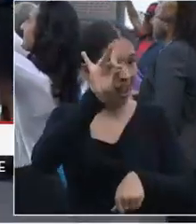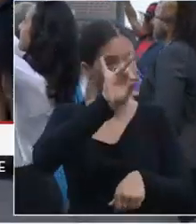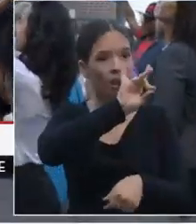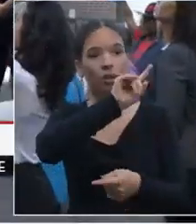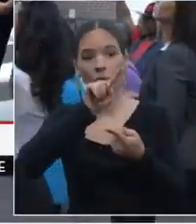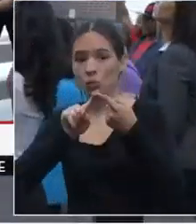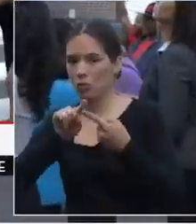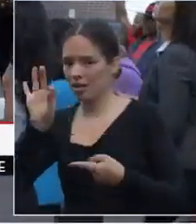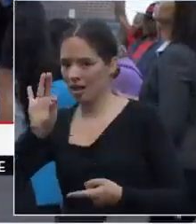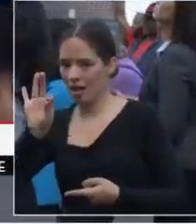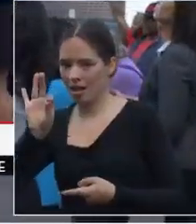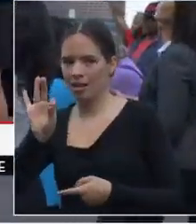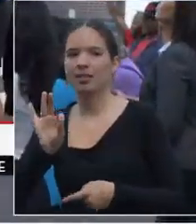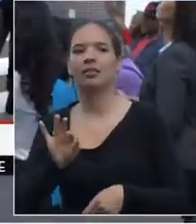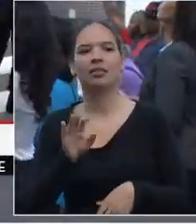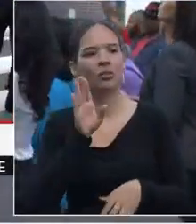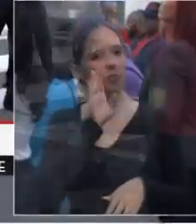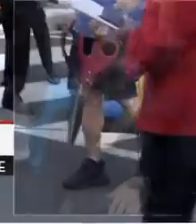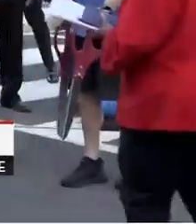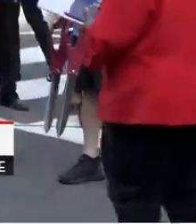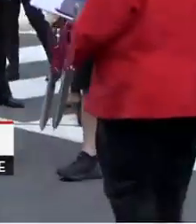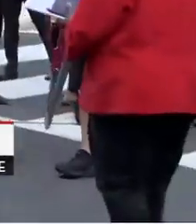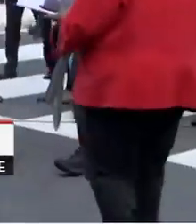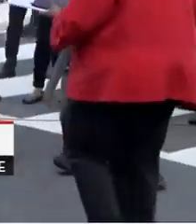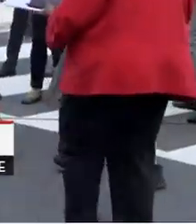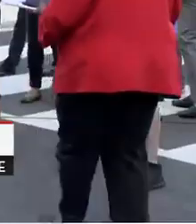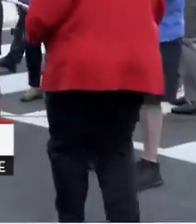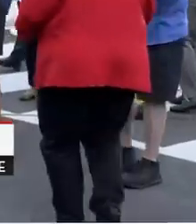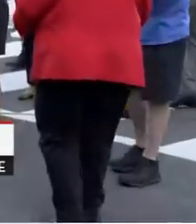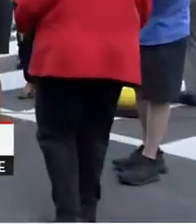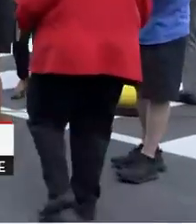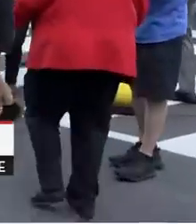be open and ready to serve. So please, you join the summit.